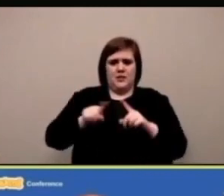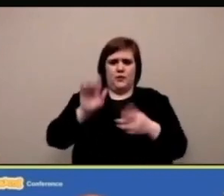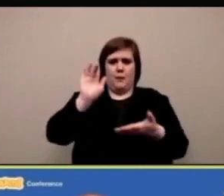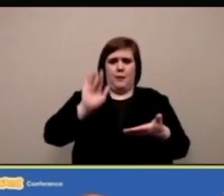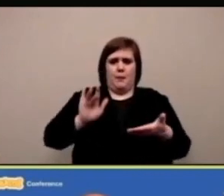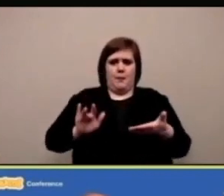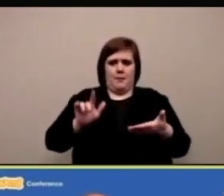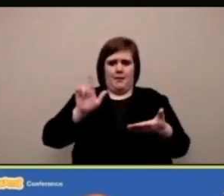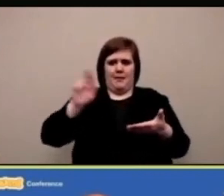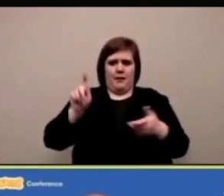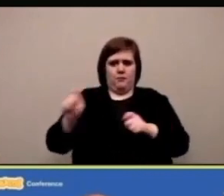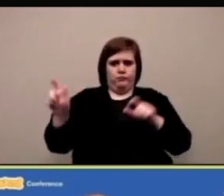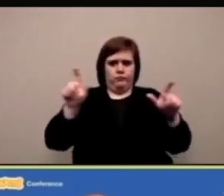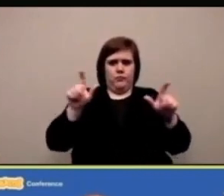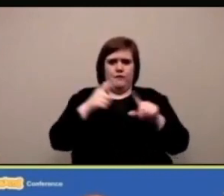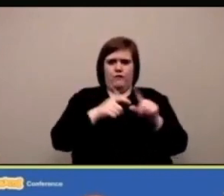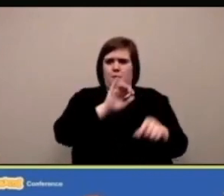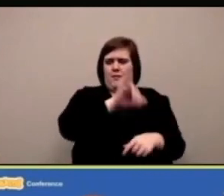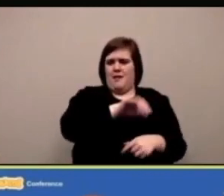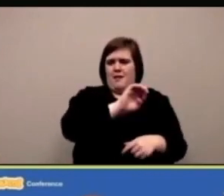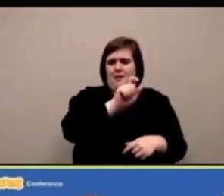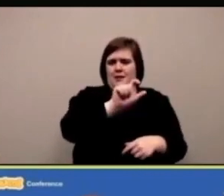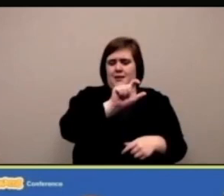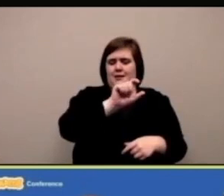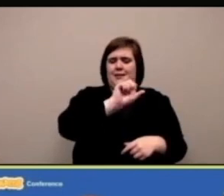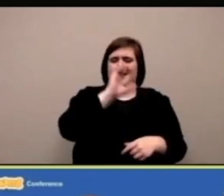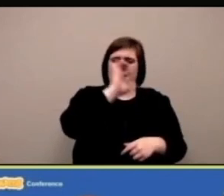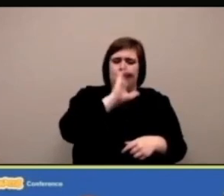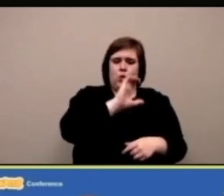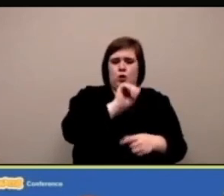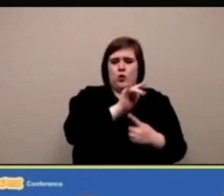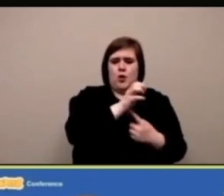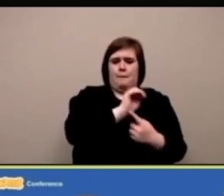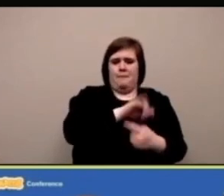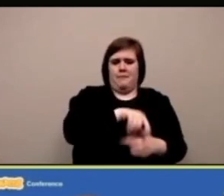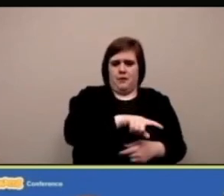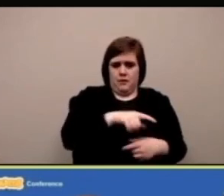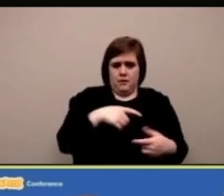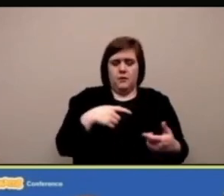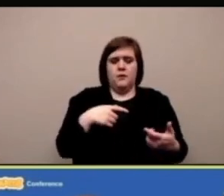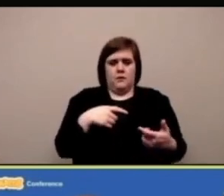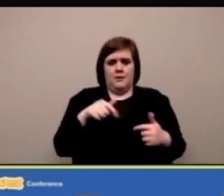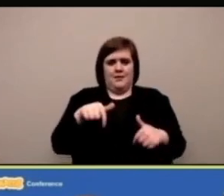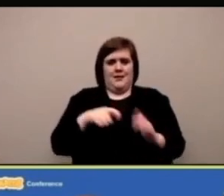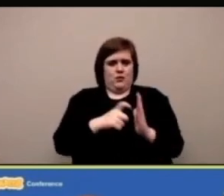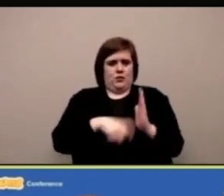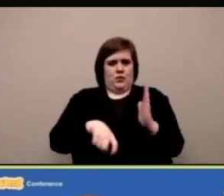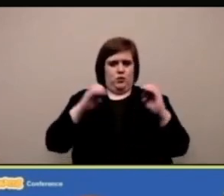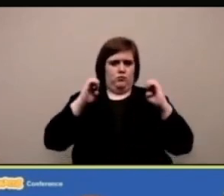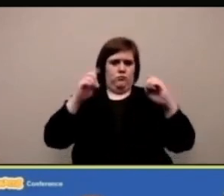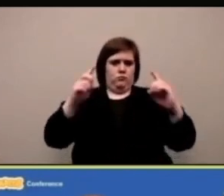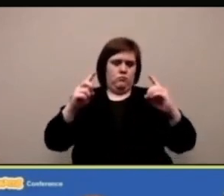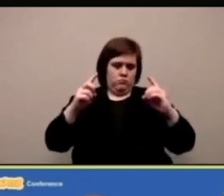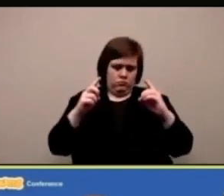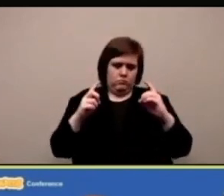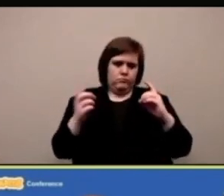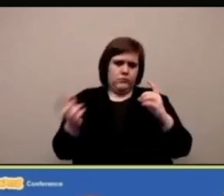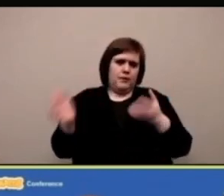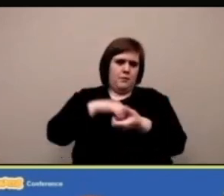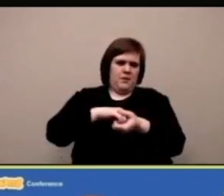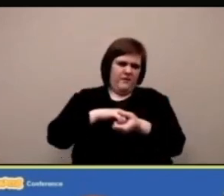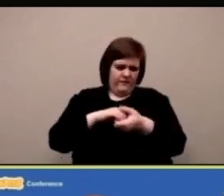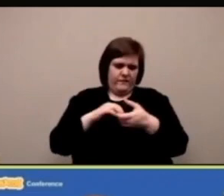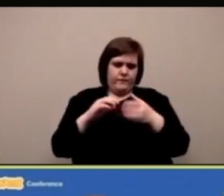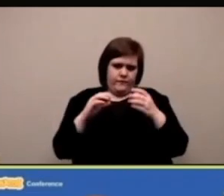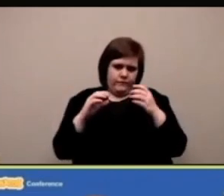the Exploratorium. And so what we ended up doing was in this Scratch Education Collaborative session, trying